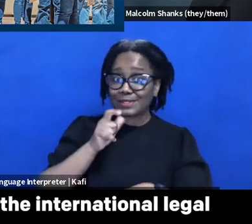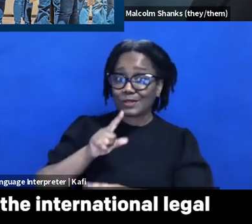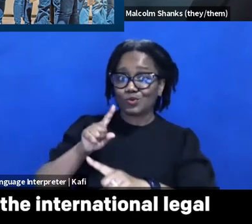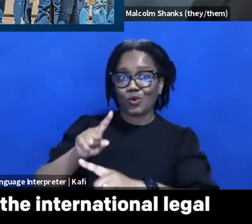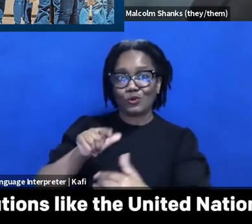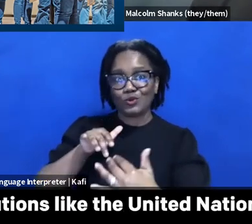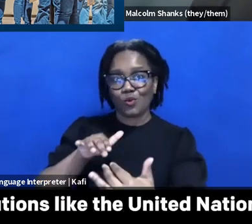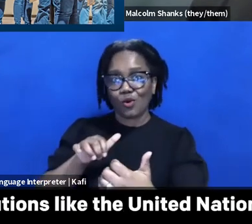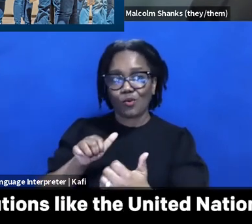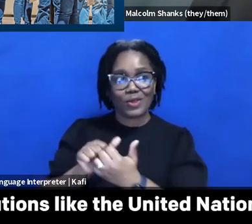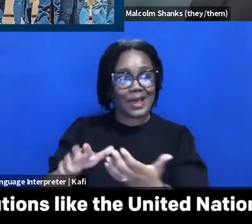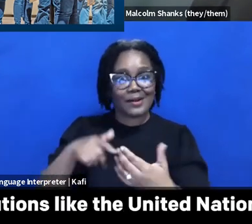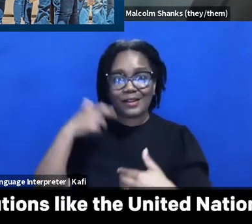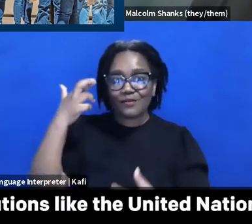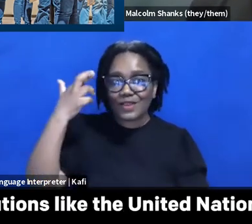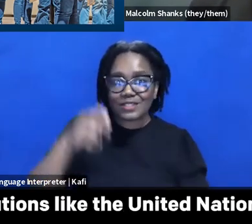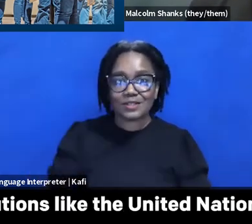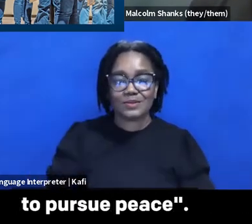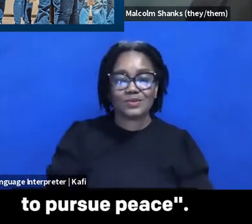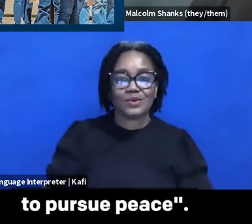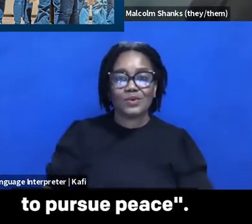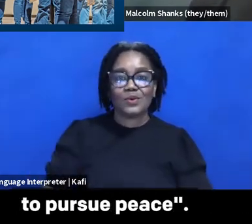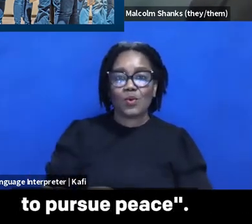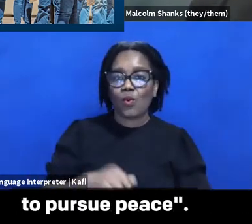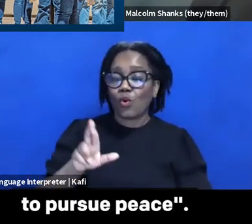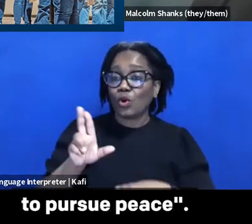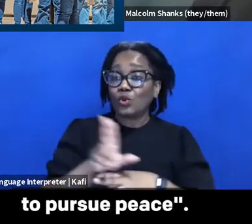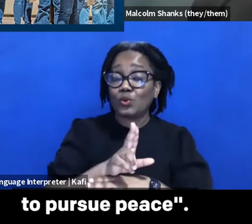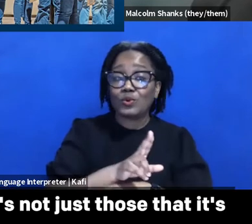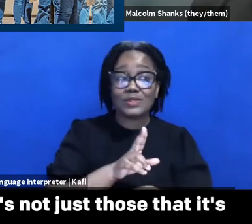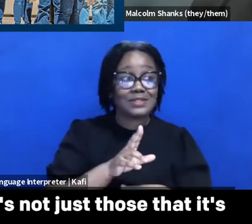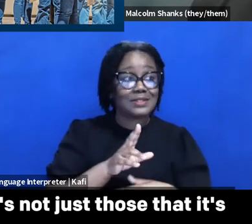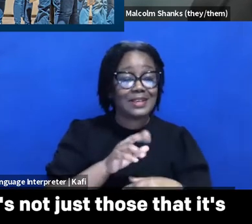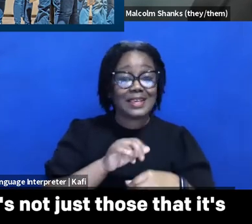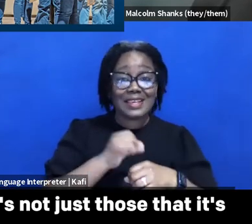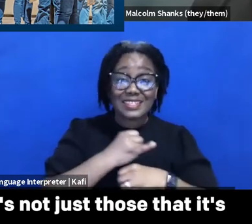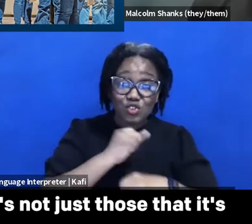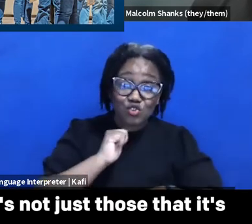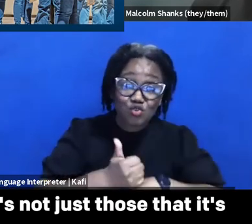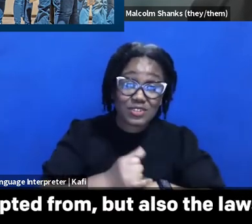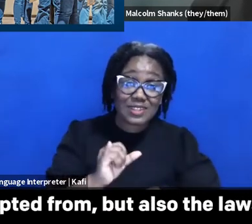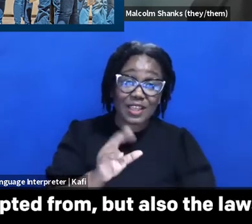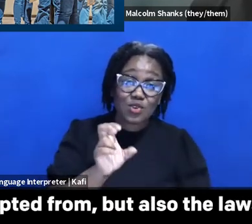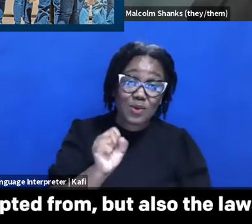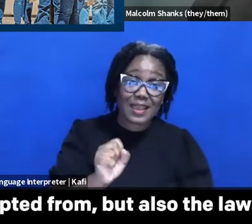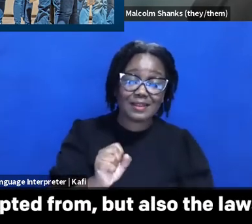legal institutions like the United Nations to pursue peace. It's not just those that it's